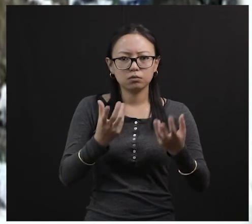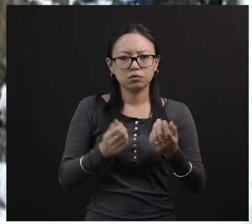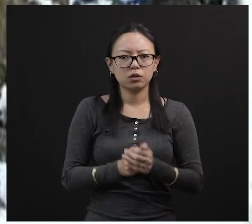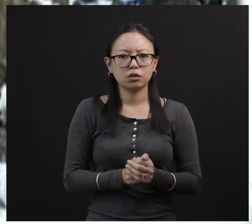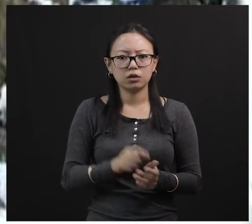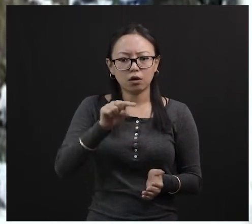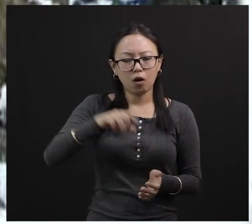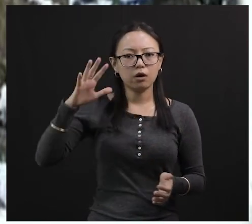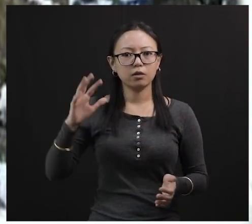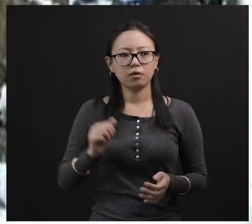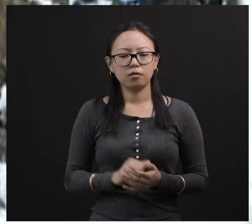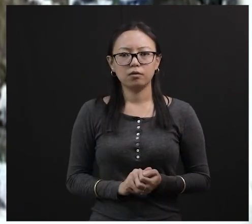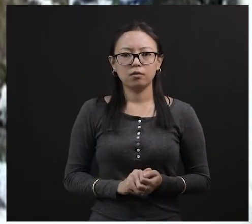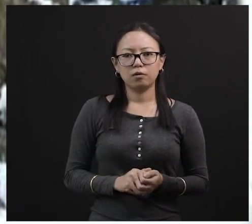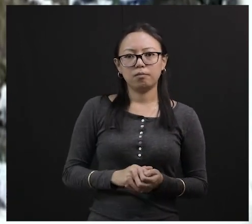nights, the